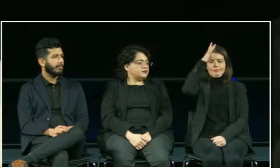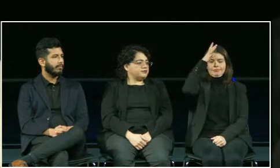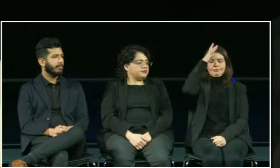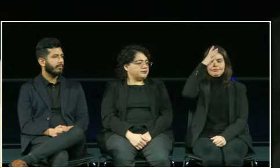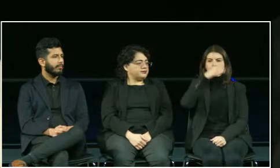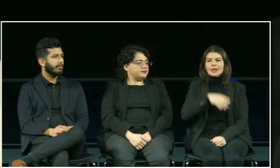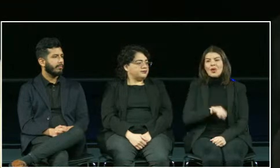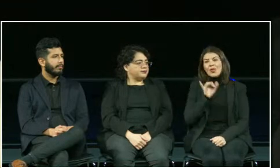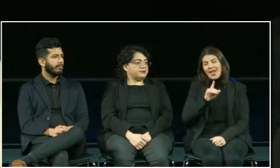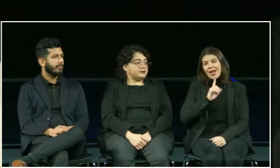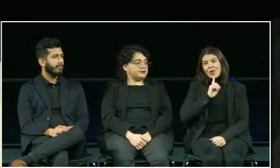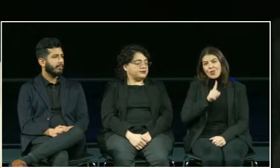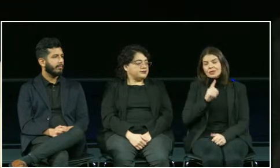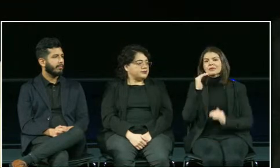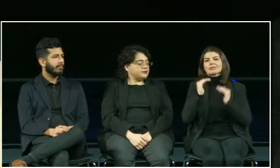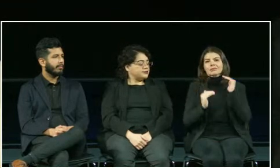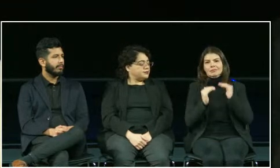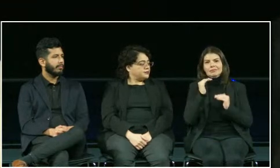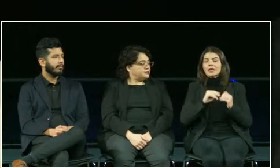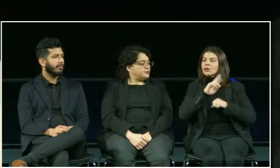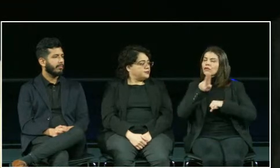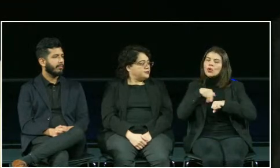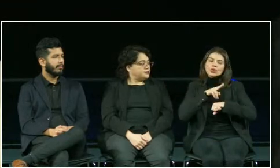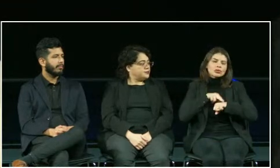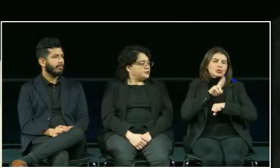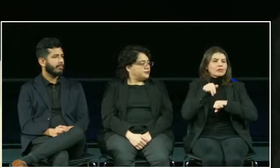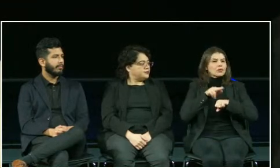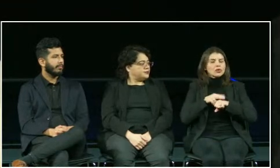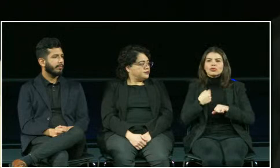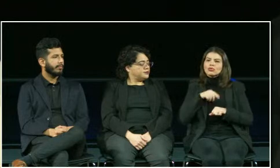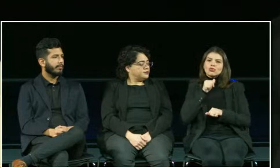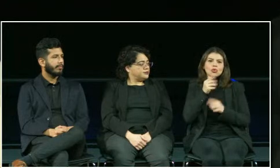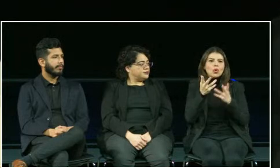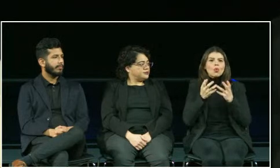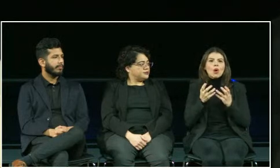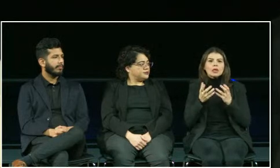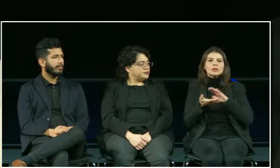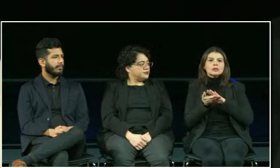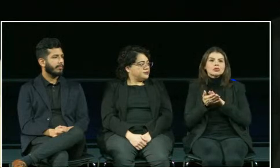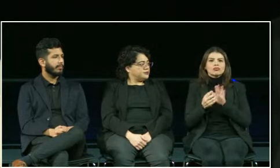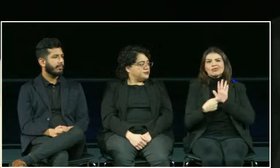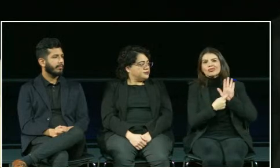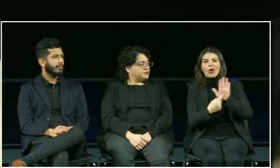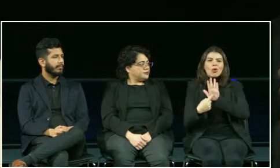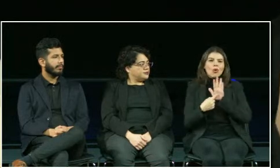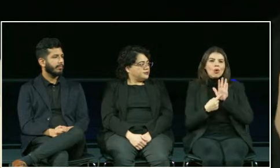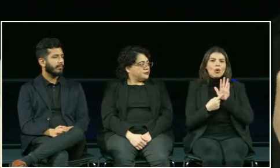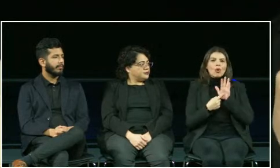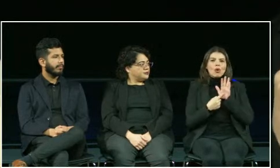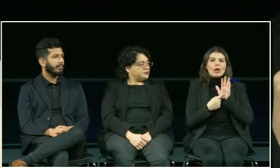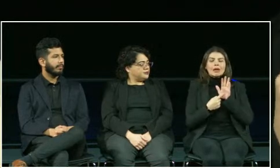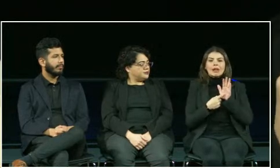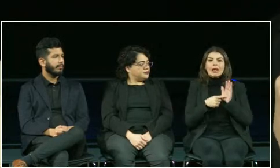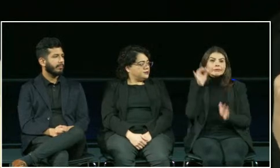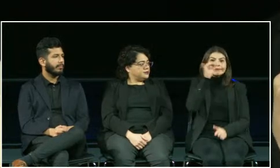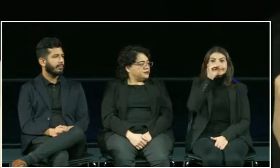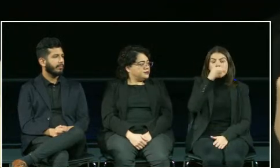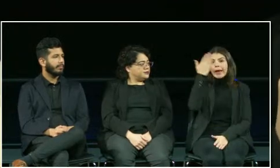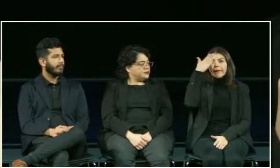So that was the balance. And of course, you don't want to come across in a naive